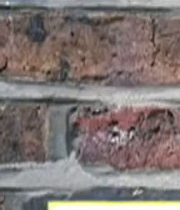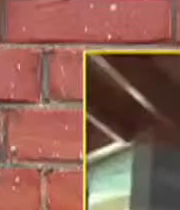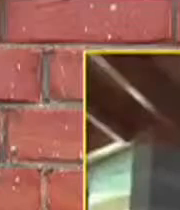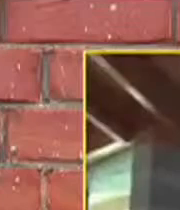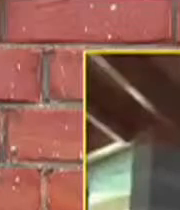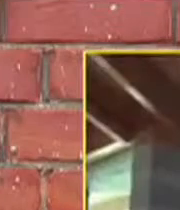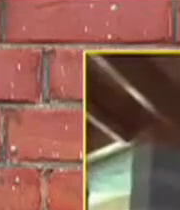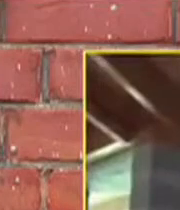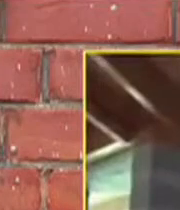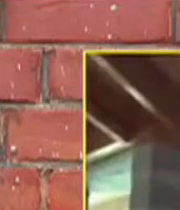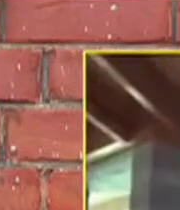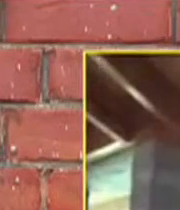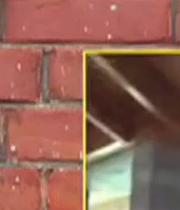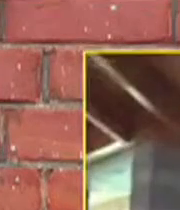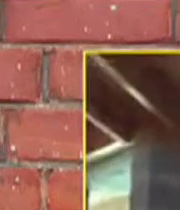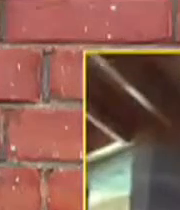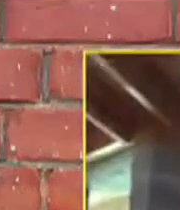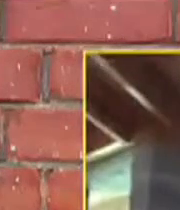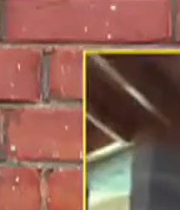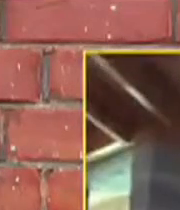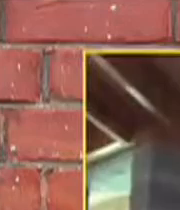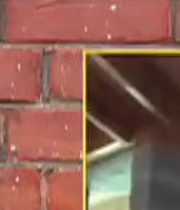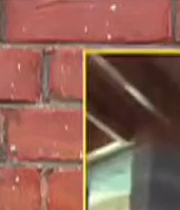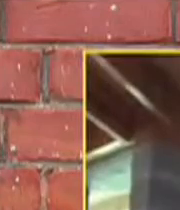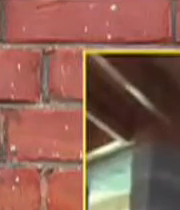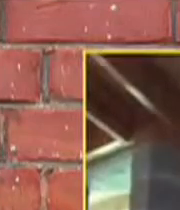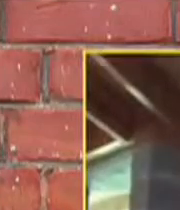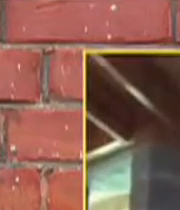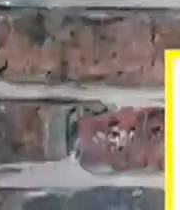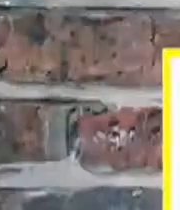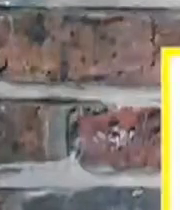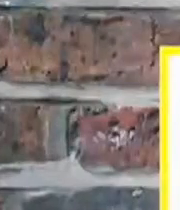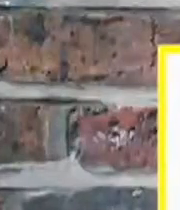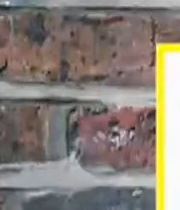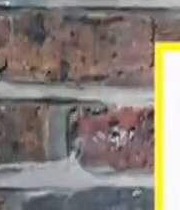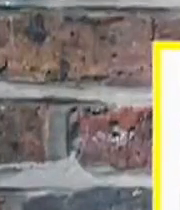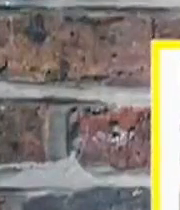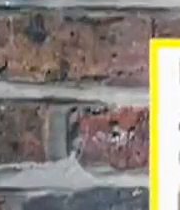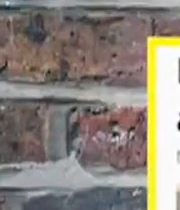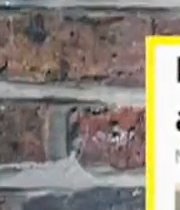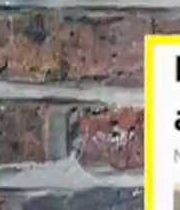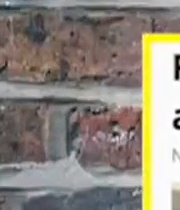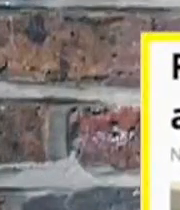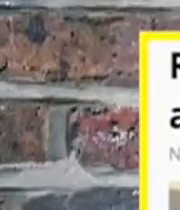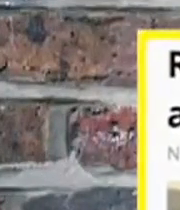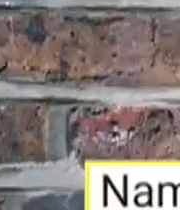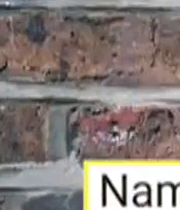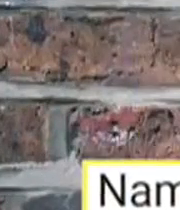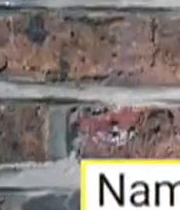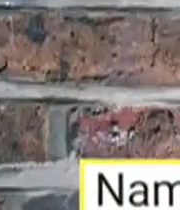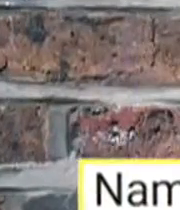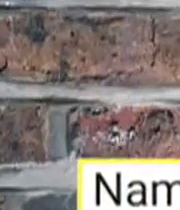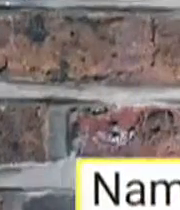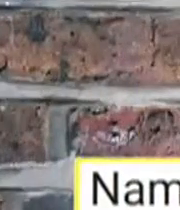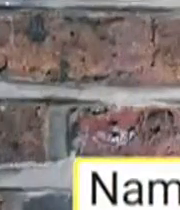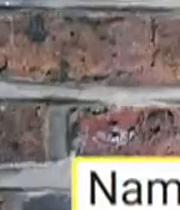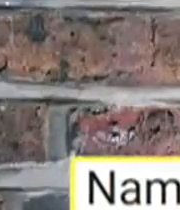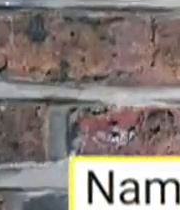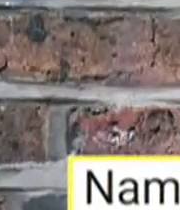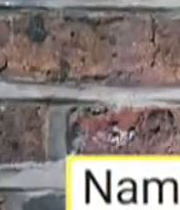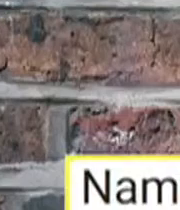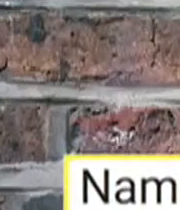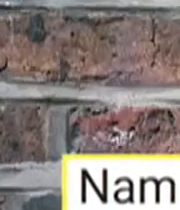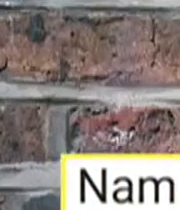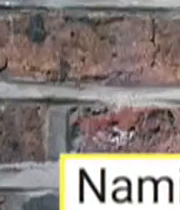spent on the fight against COVID-19? Could they have spent 300 million on